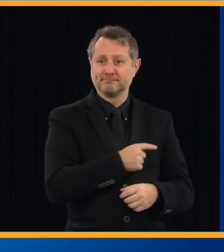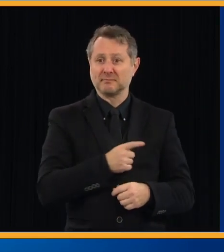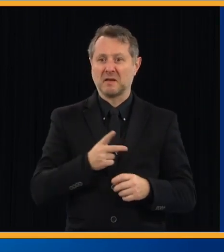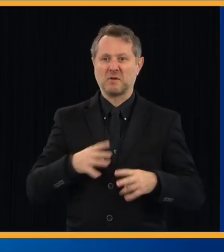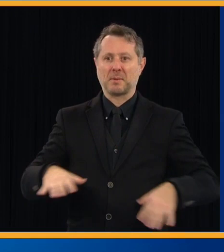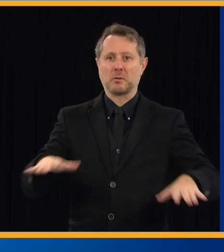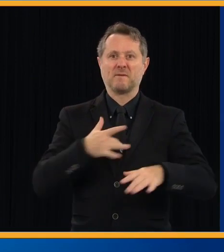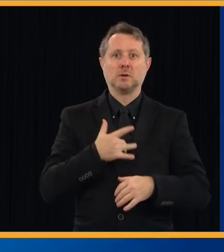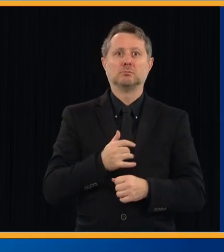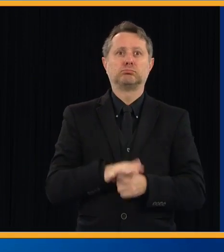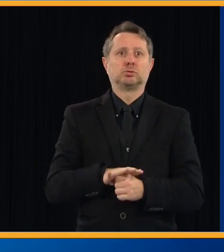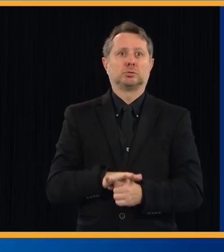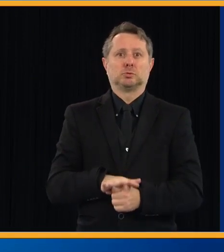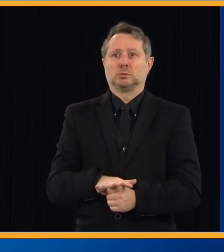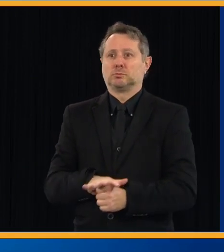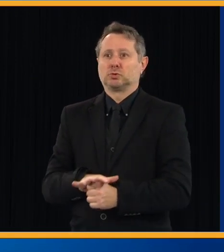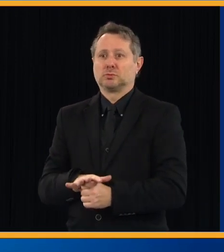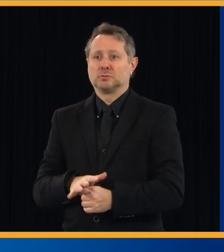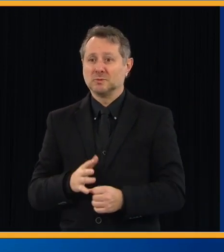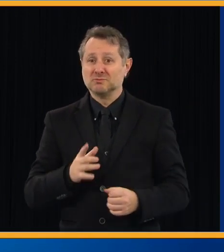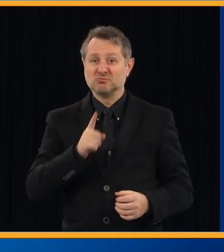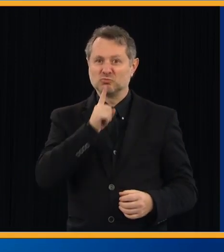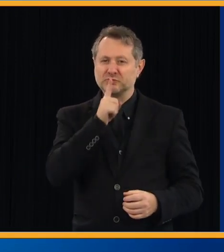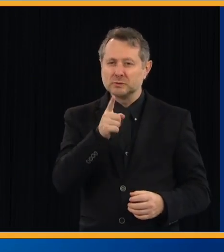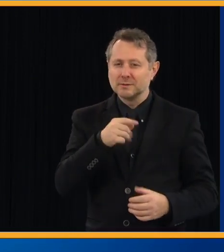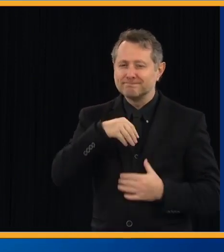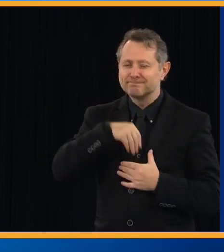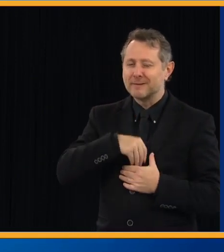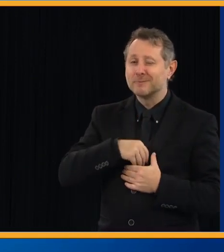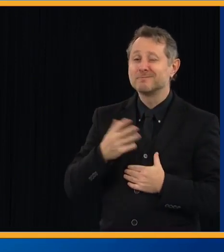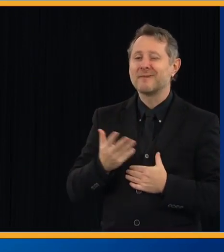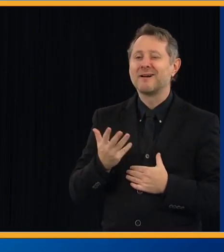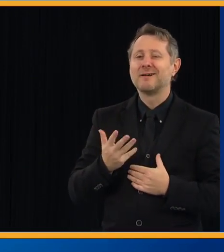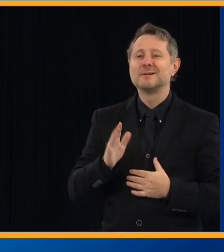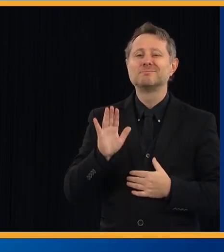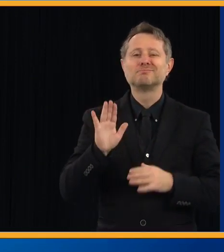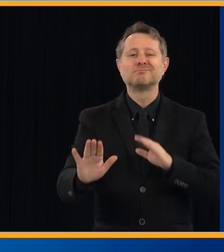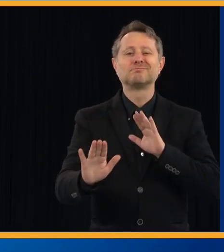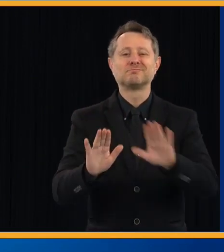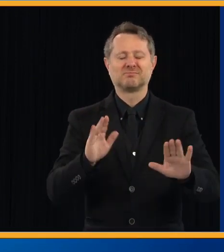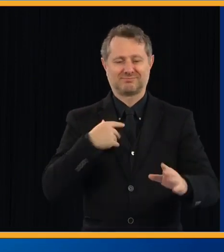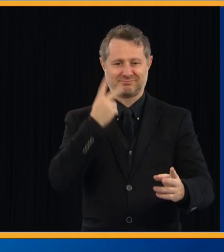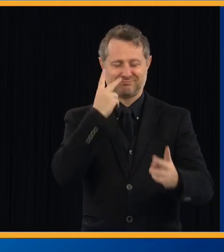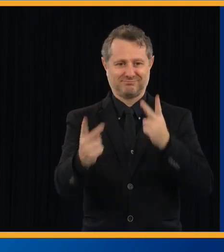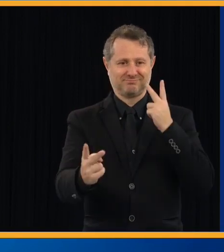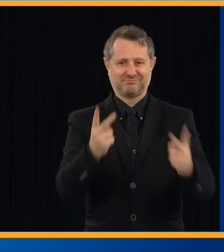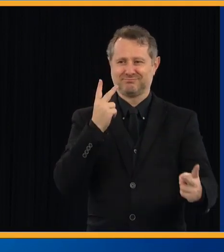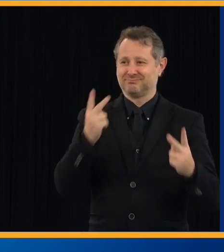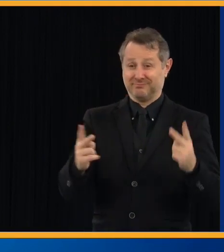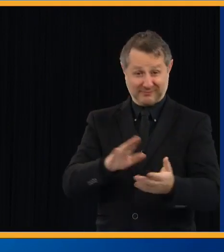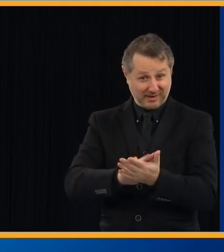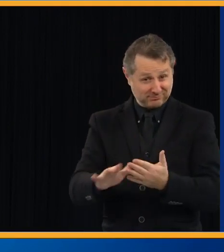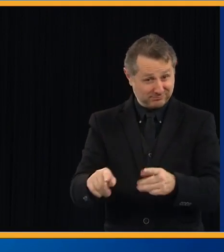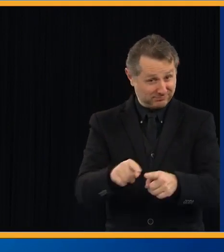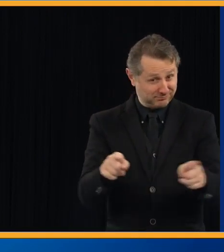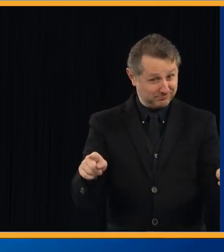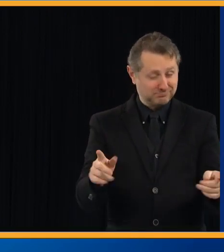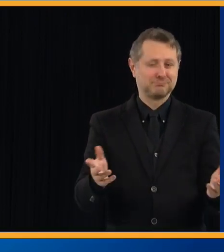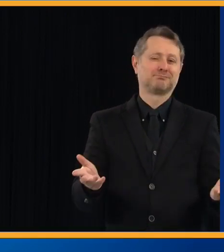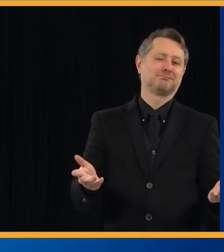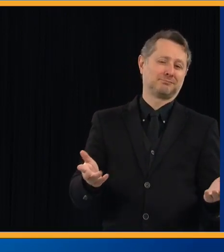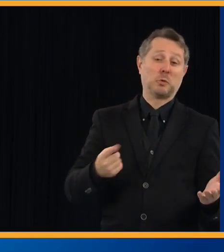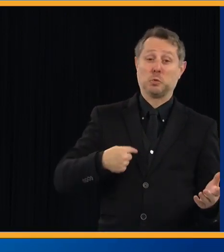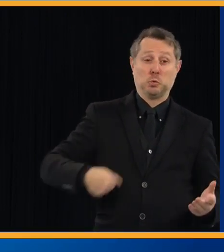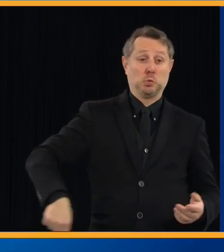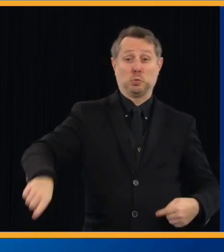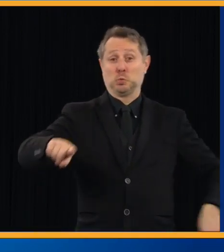what people are made of. And you've really had a snapshot of what individuals are made of and what we are made of